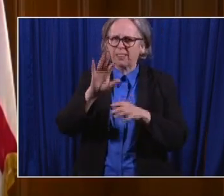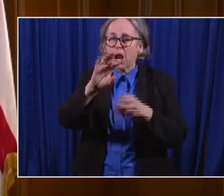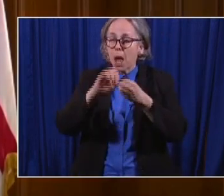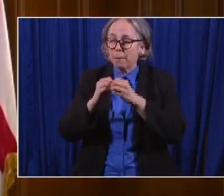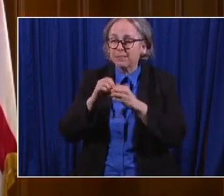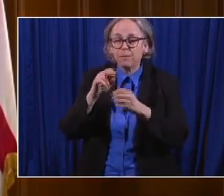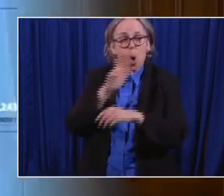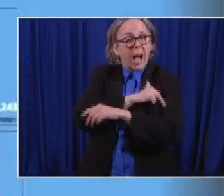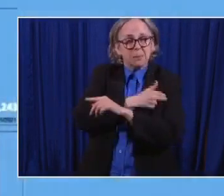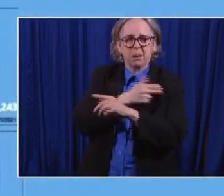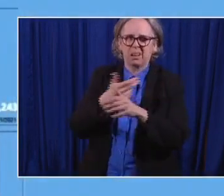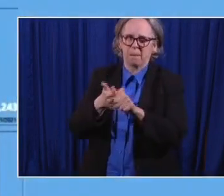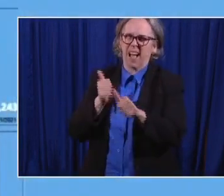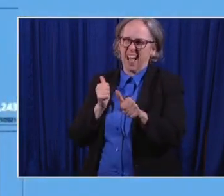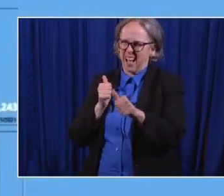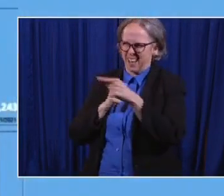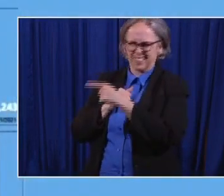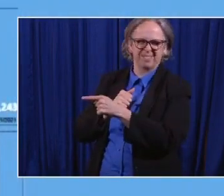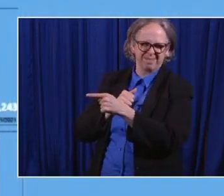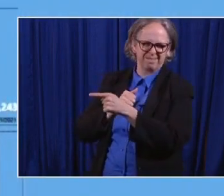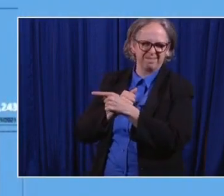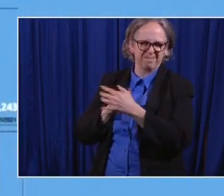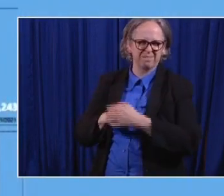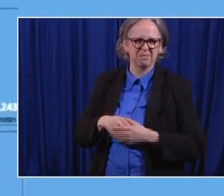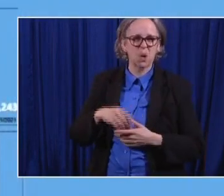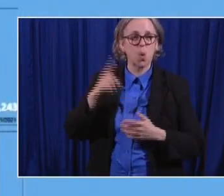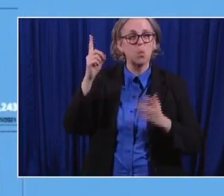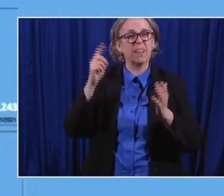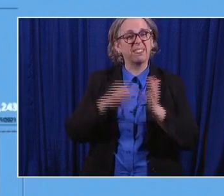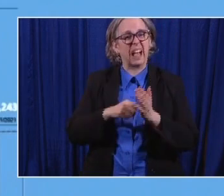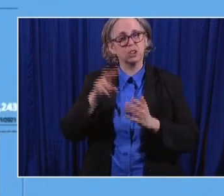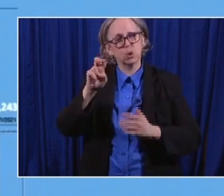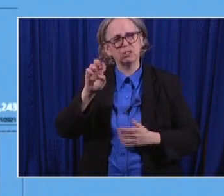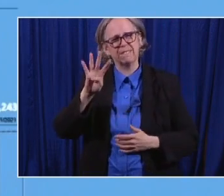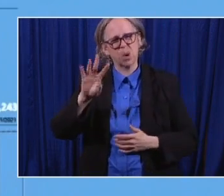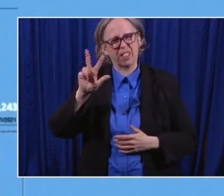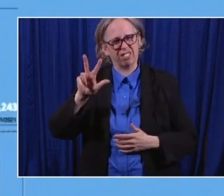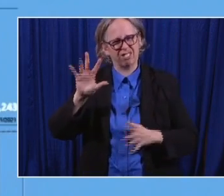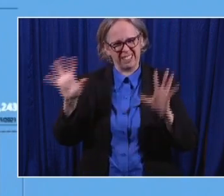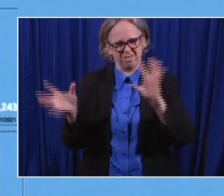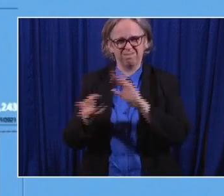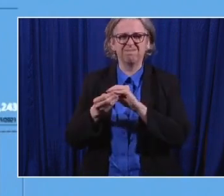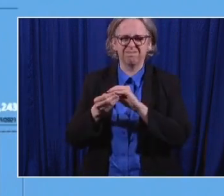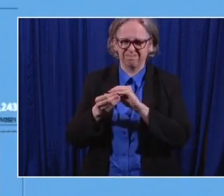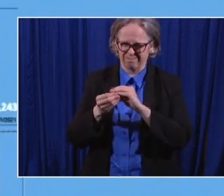1243 is the number for today.